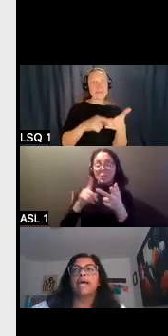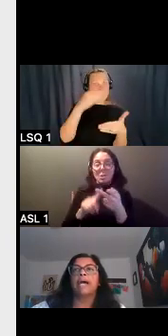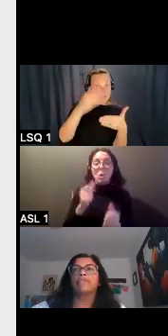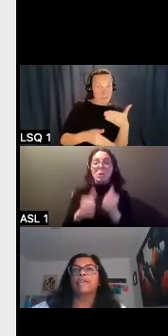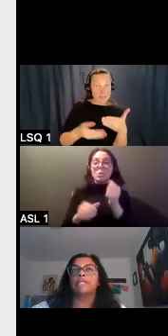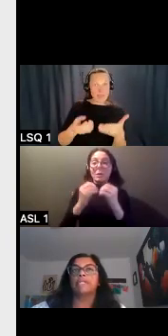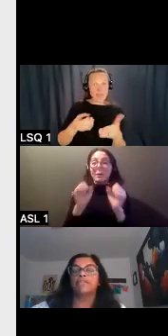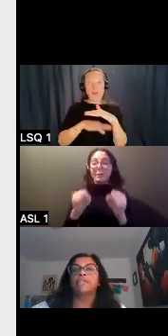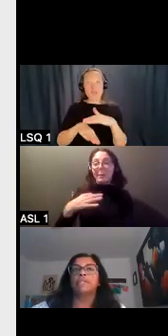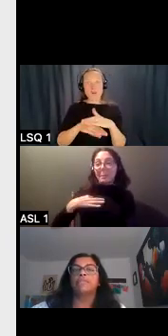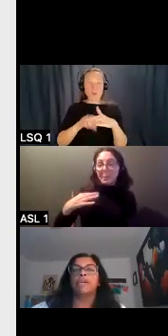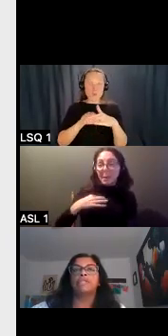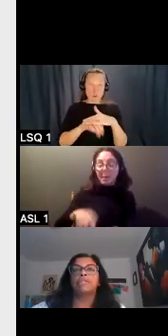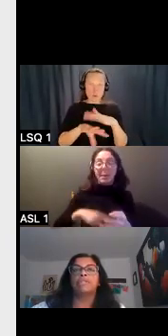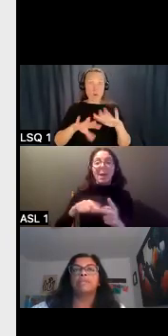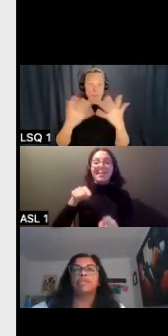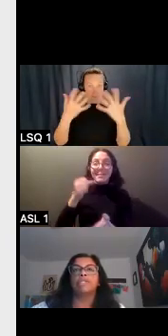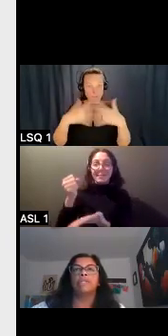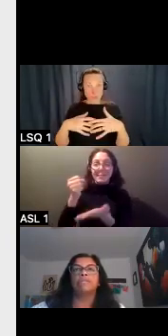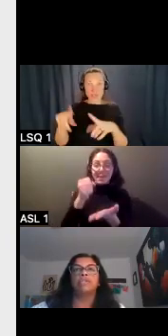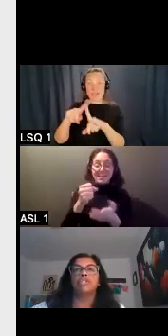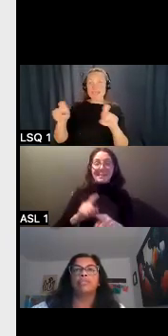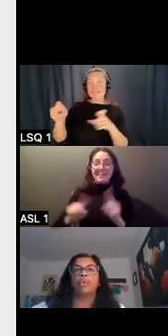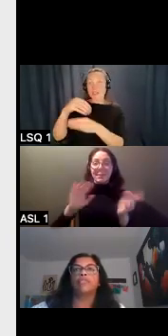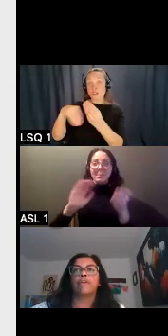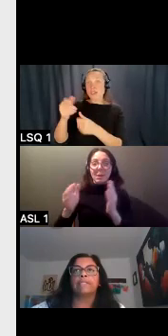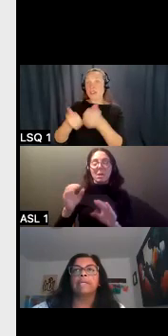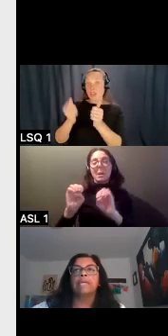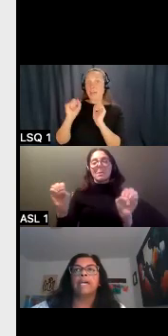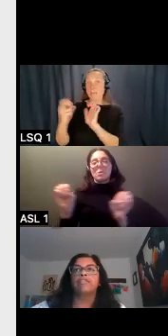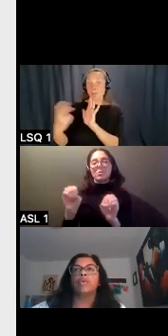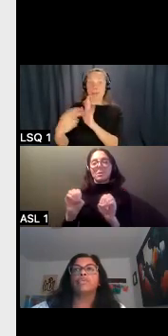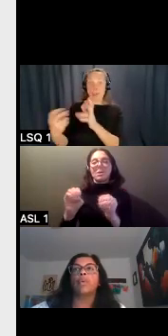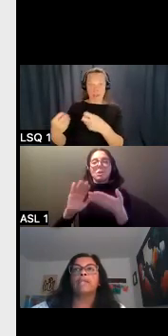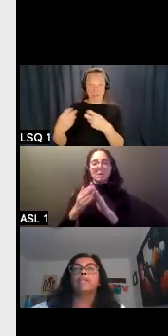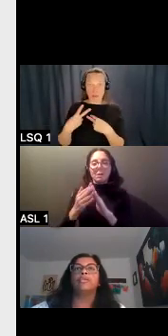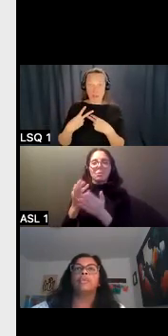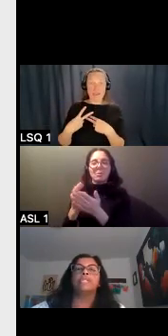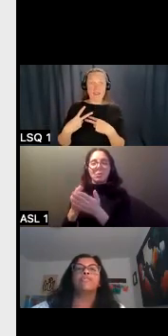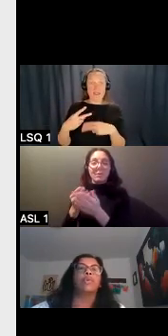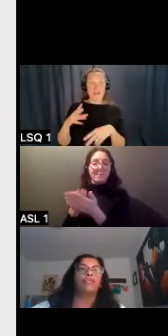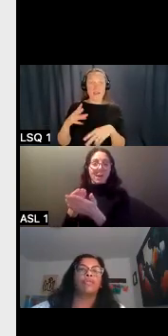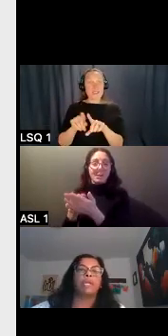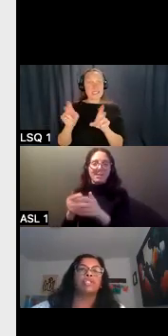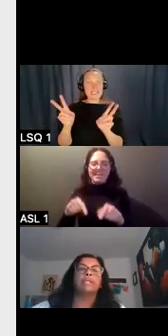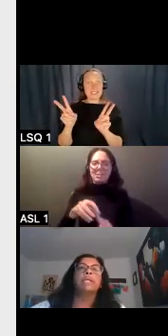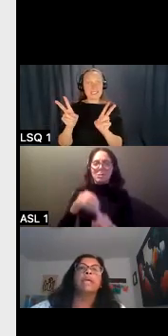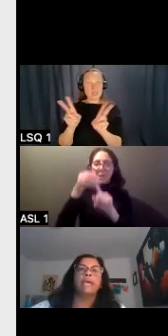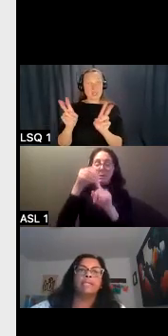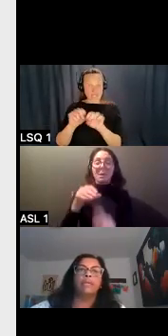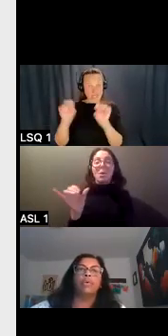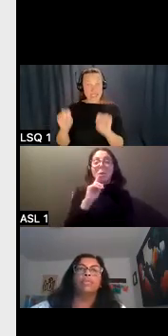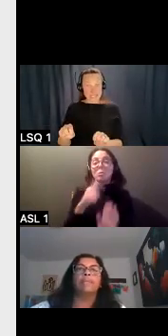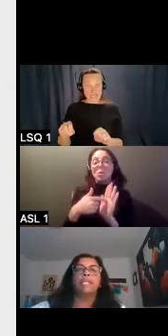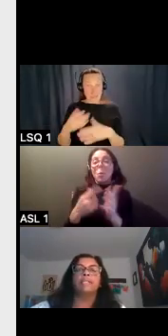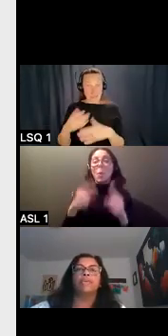organizations, how this fund is different in comparison to the Emergency Community Support Fund, and of course, when you will receive more information.